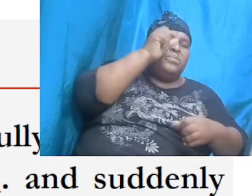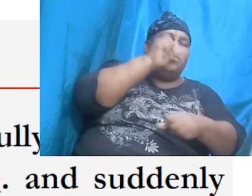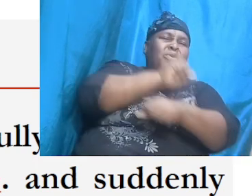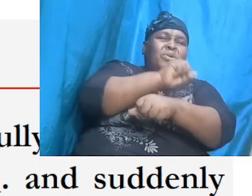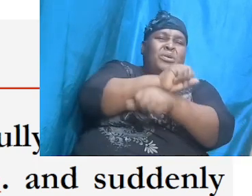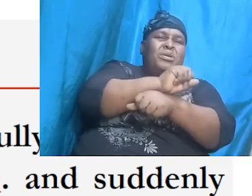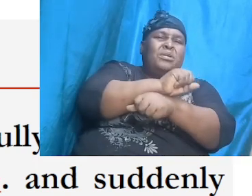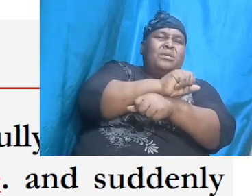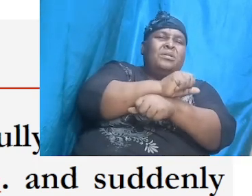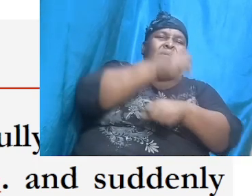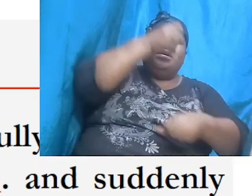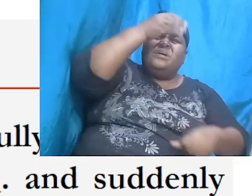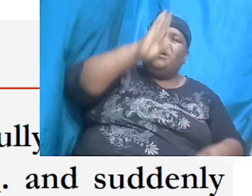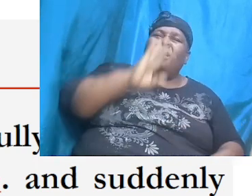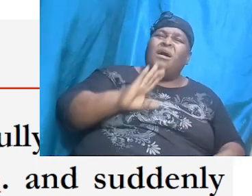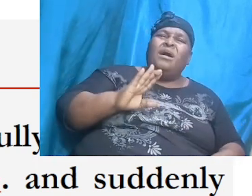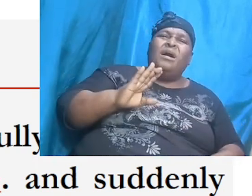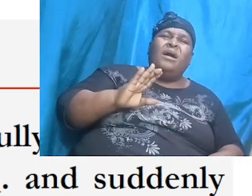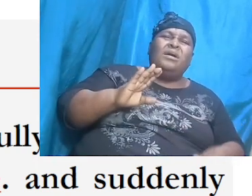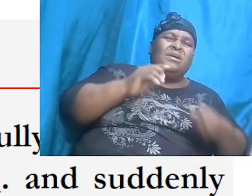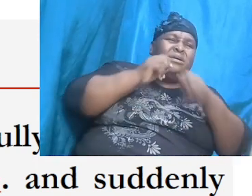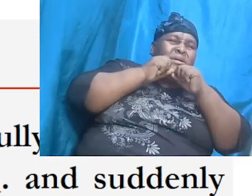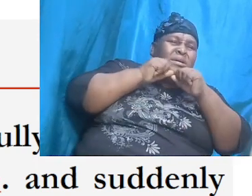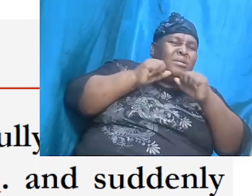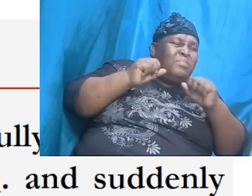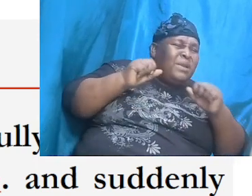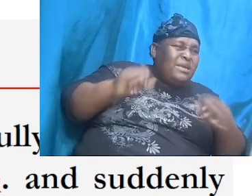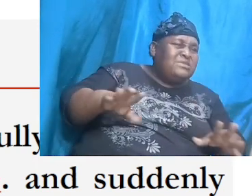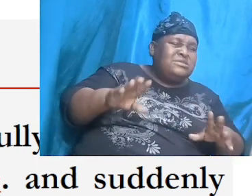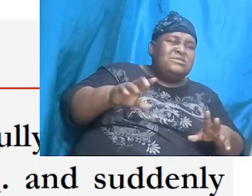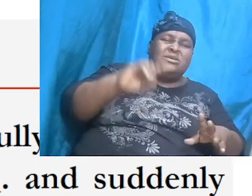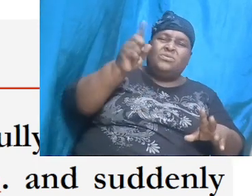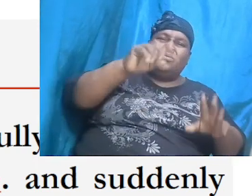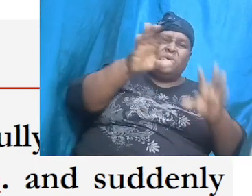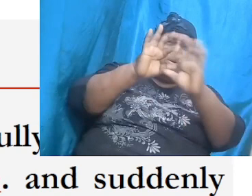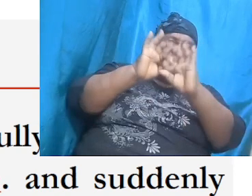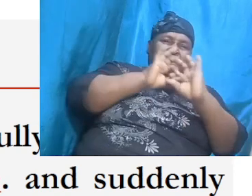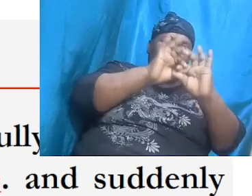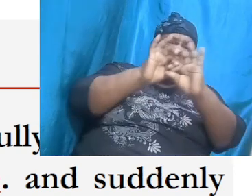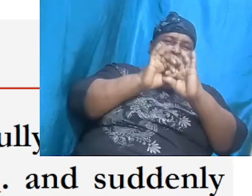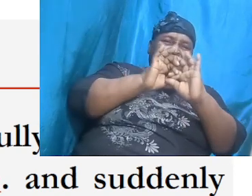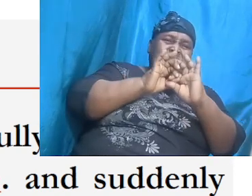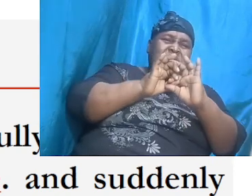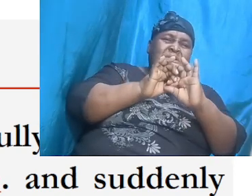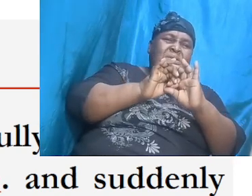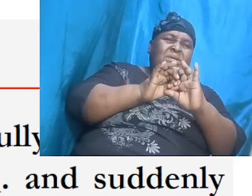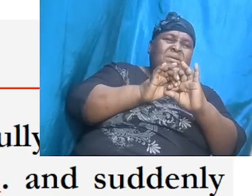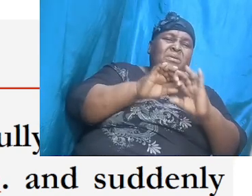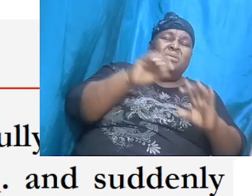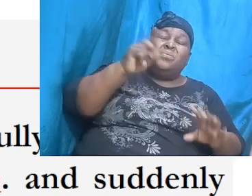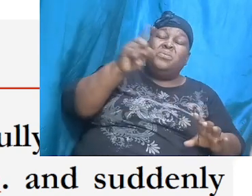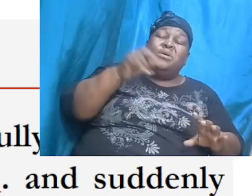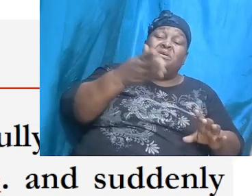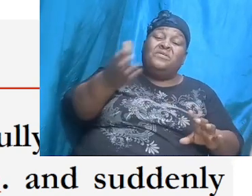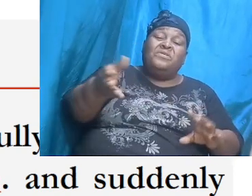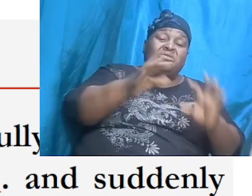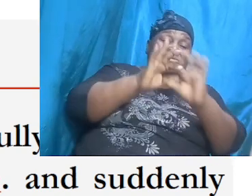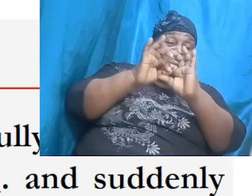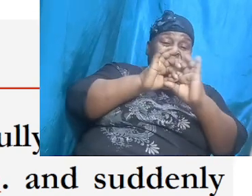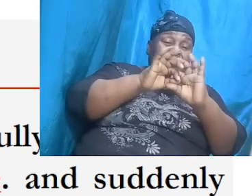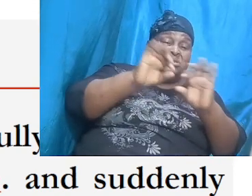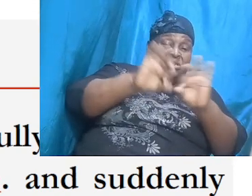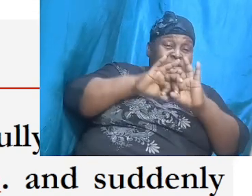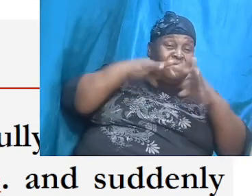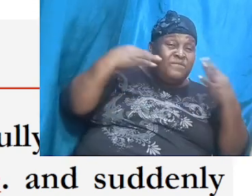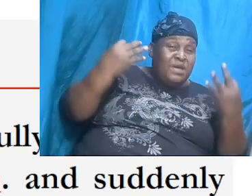It also says that God commands his blessing where the unity is. So guess what? Whenever there is unity in the body, and this